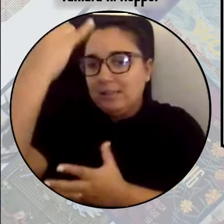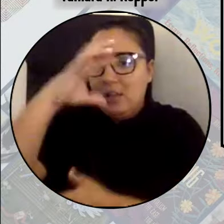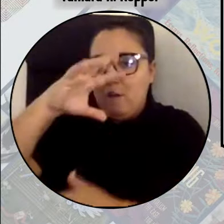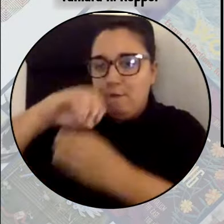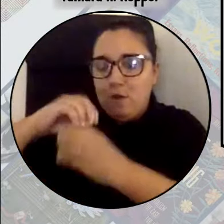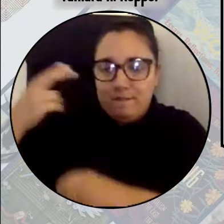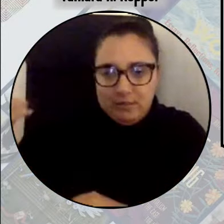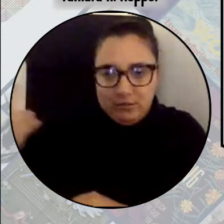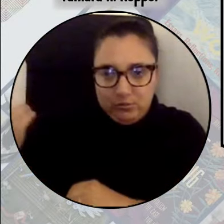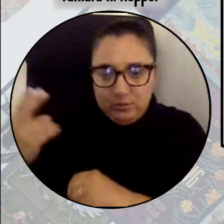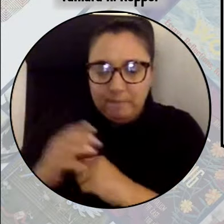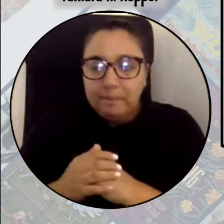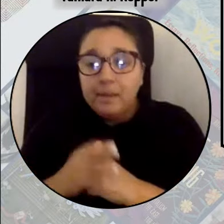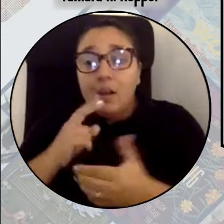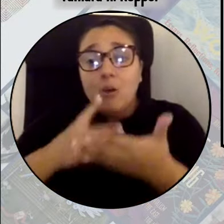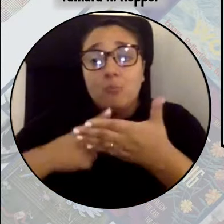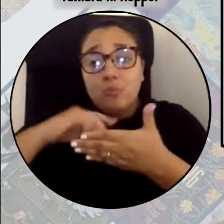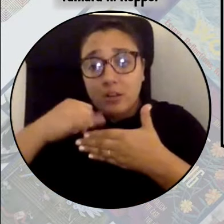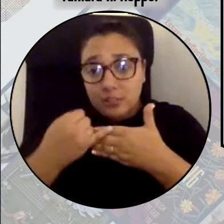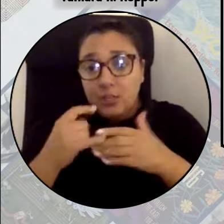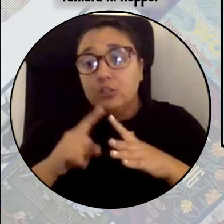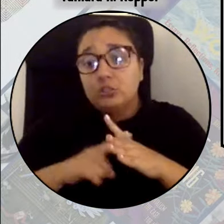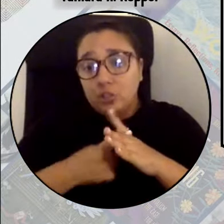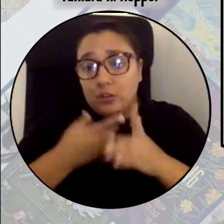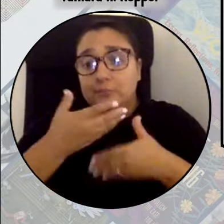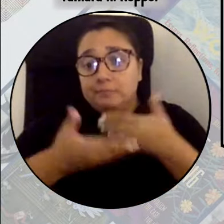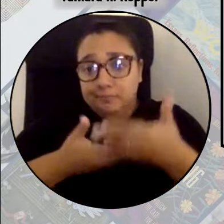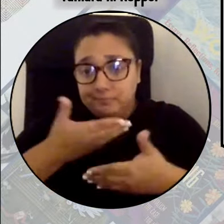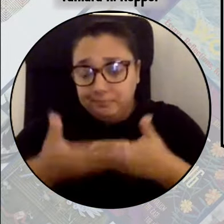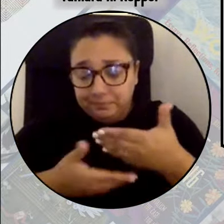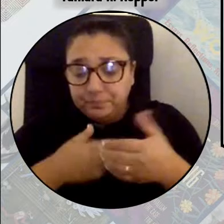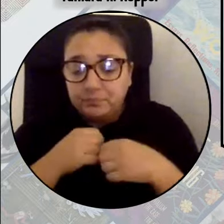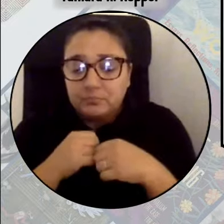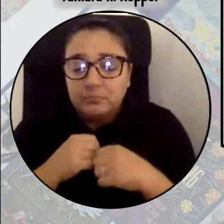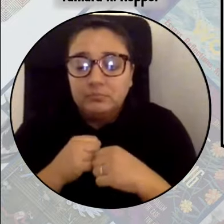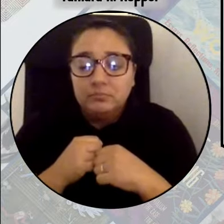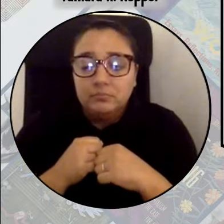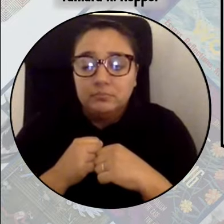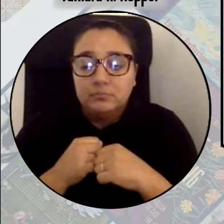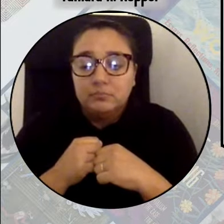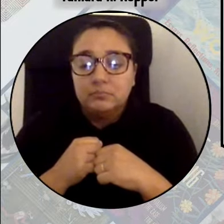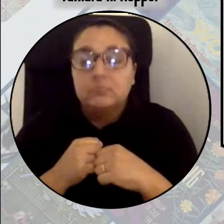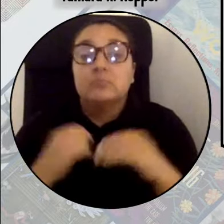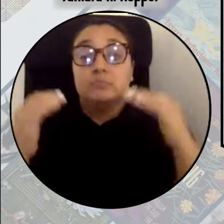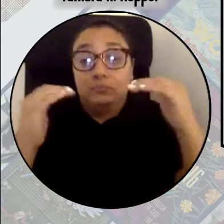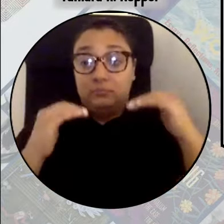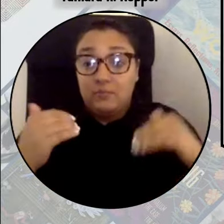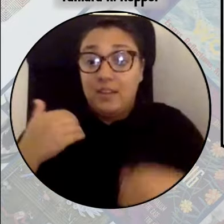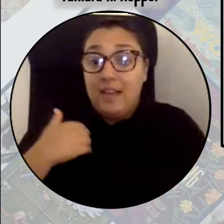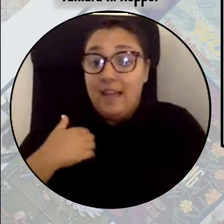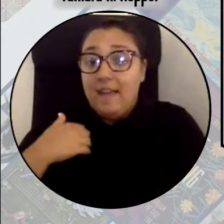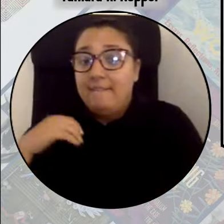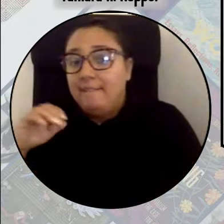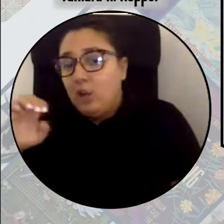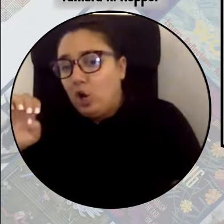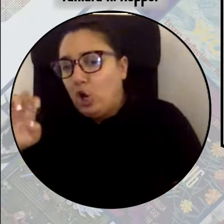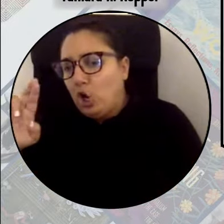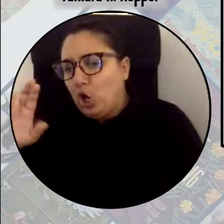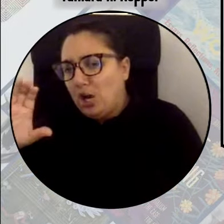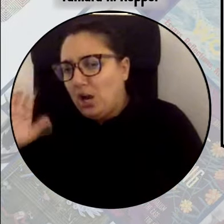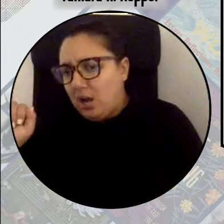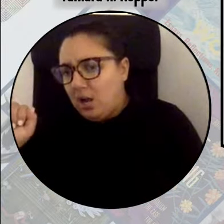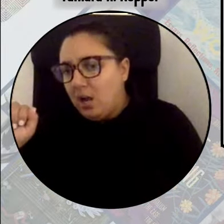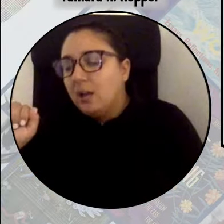this project started in Miami, okay? So then you have IRCA. IRCA